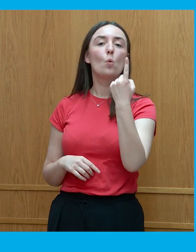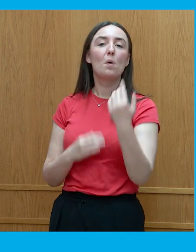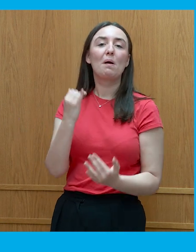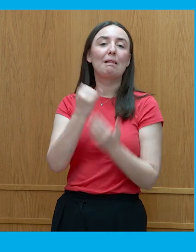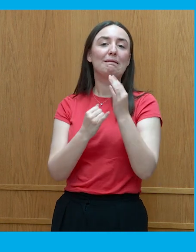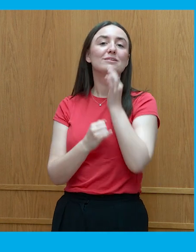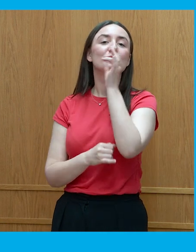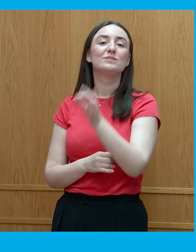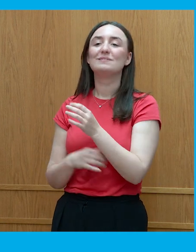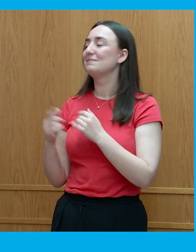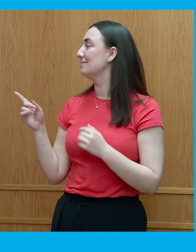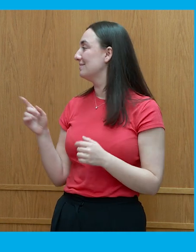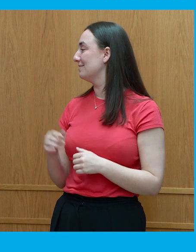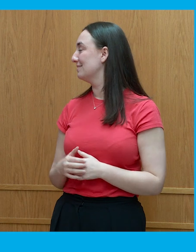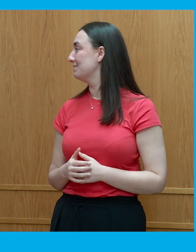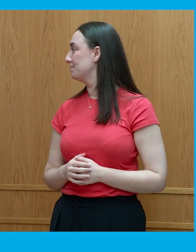here.